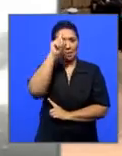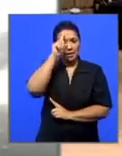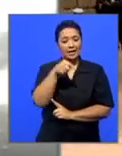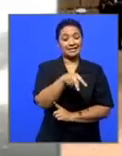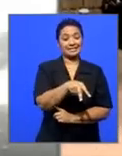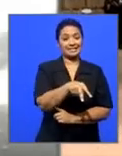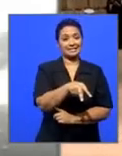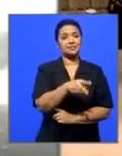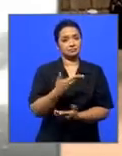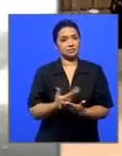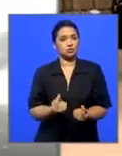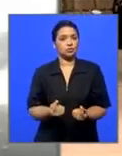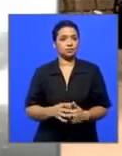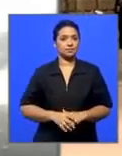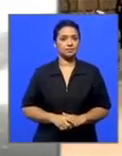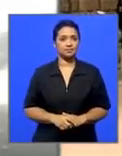view the body.